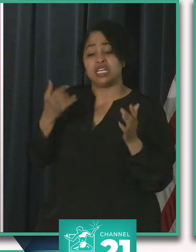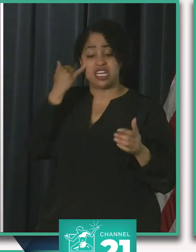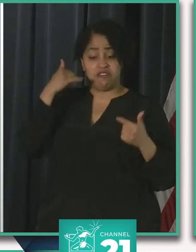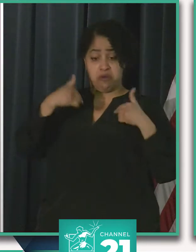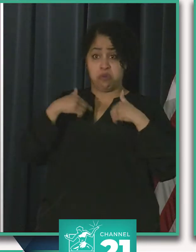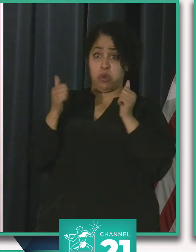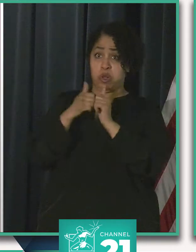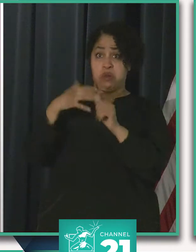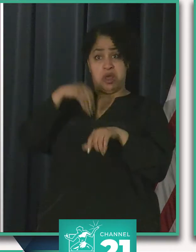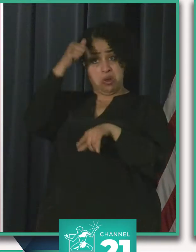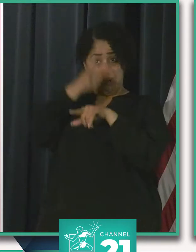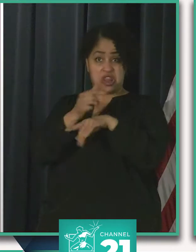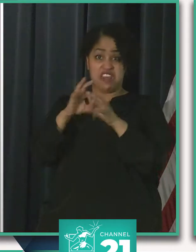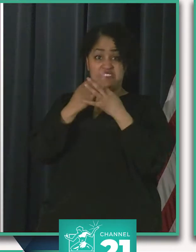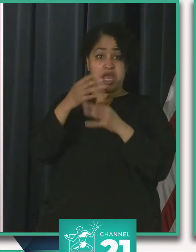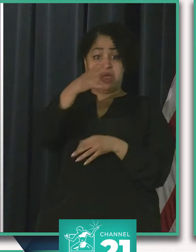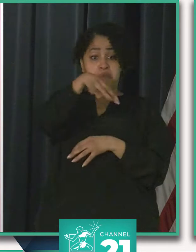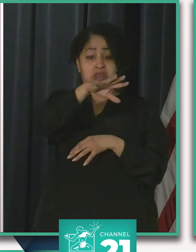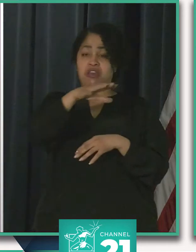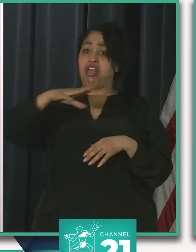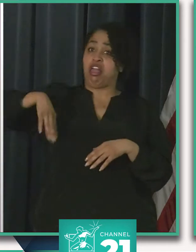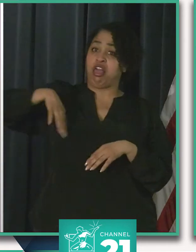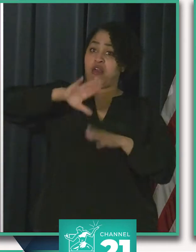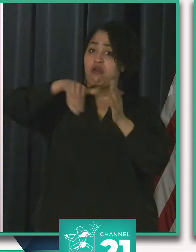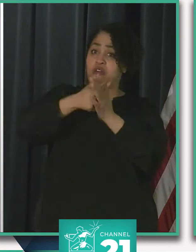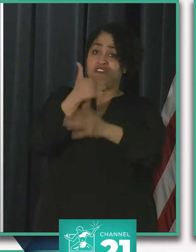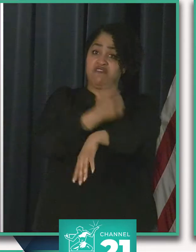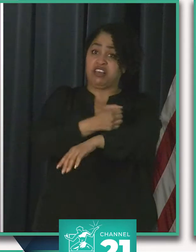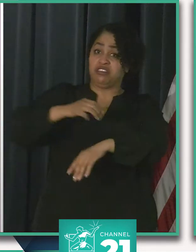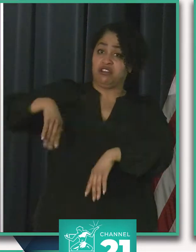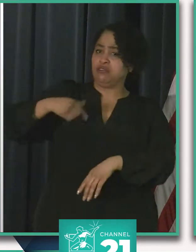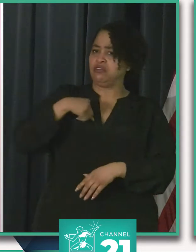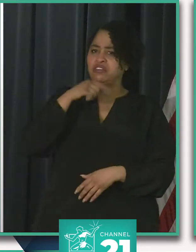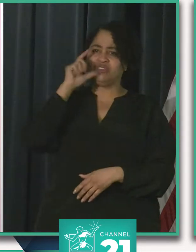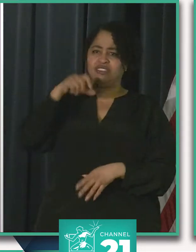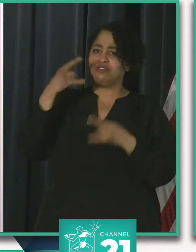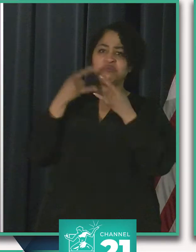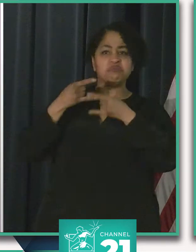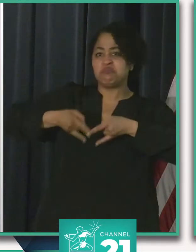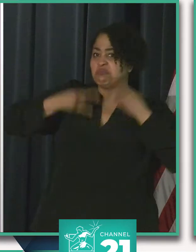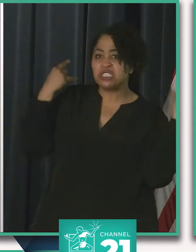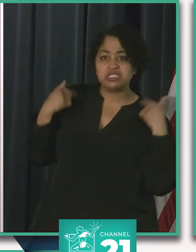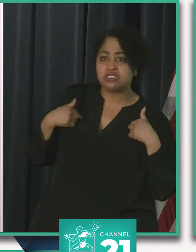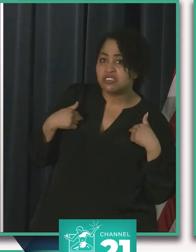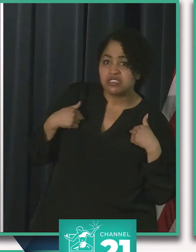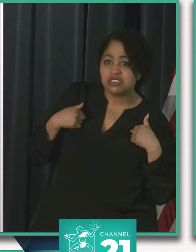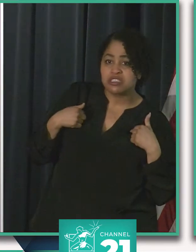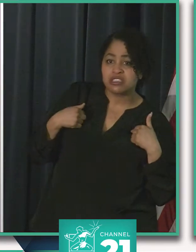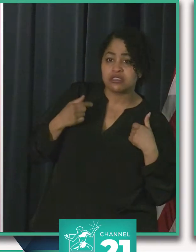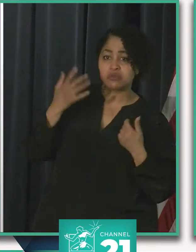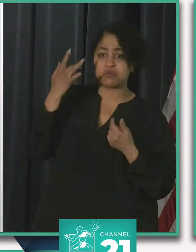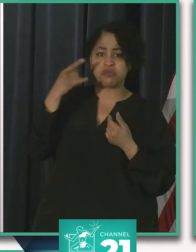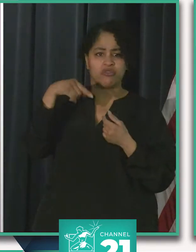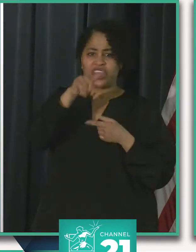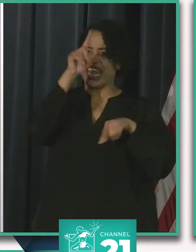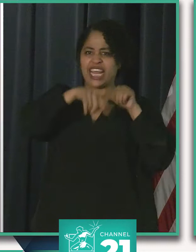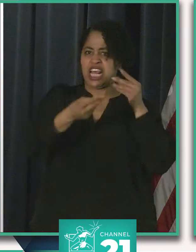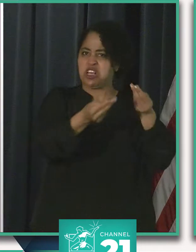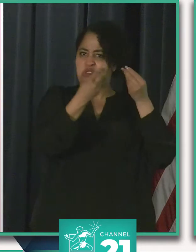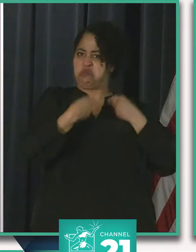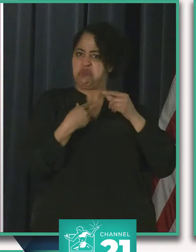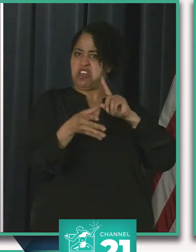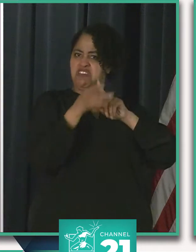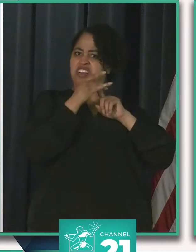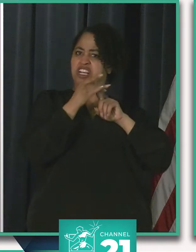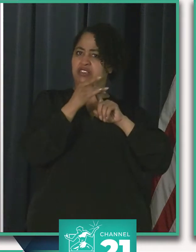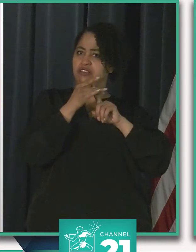I'm with my brother's family where they haven't all been vaccinated, I don't have to wear a mask because they can't infect me, at least